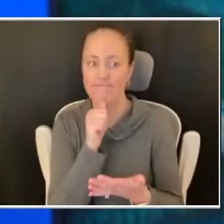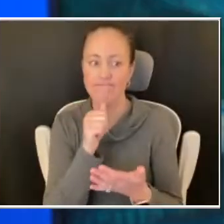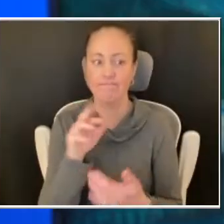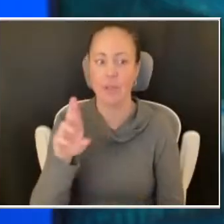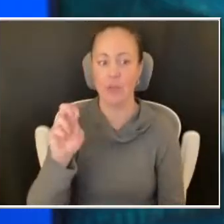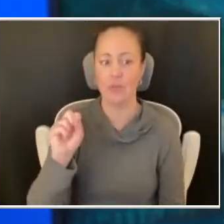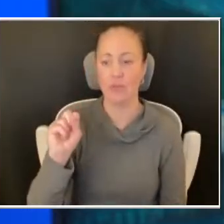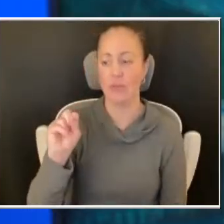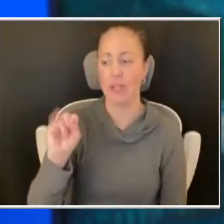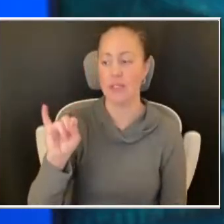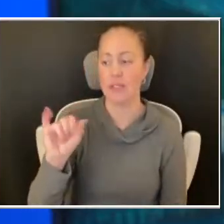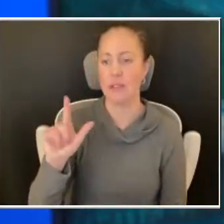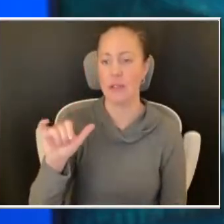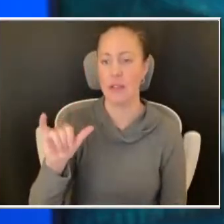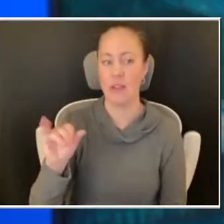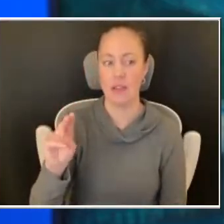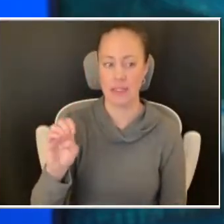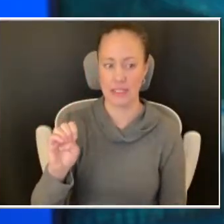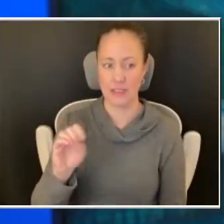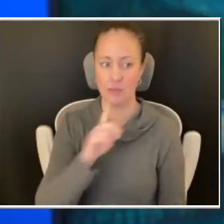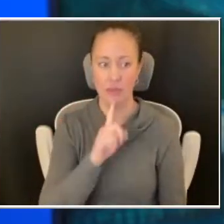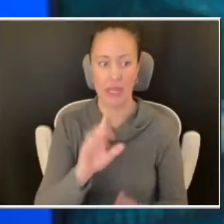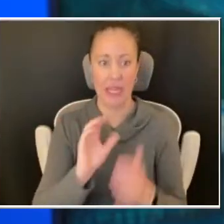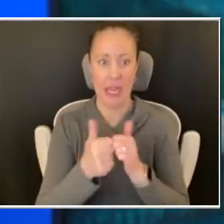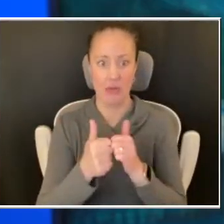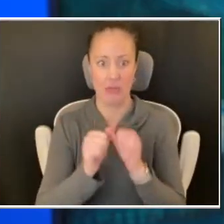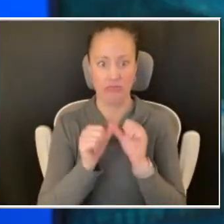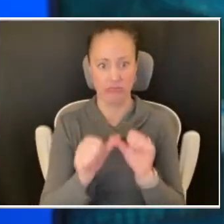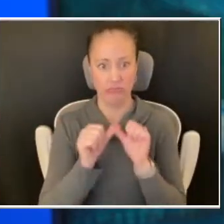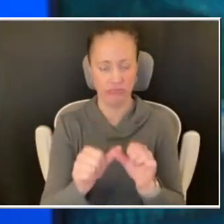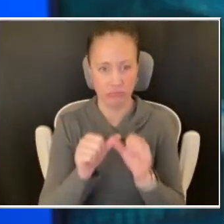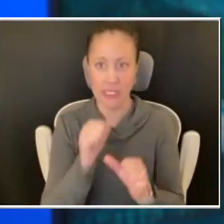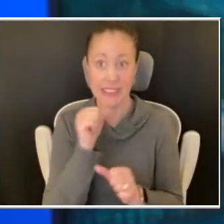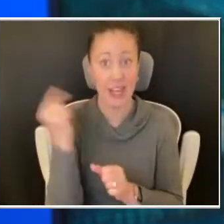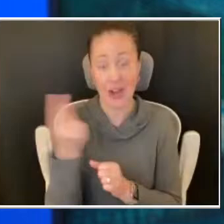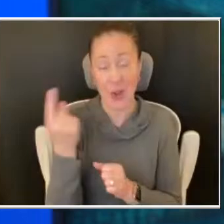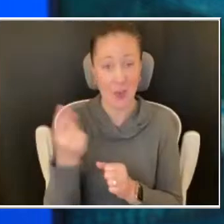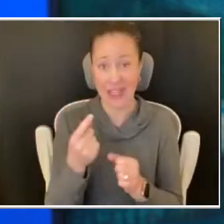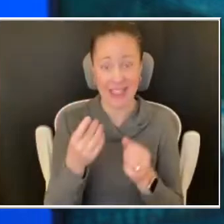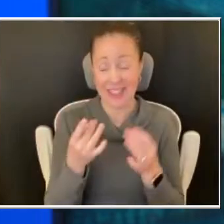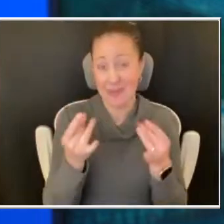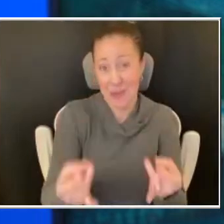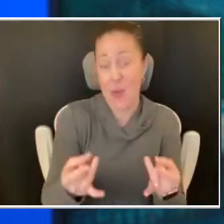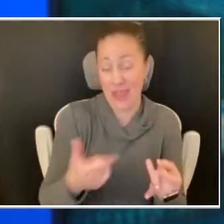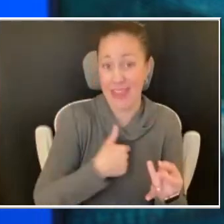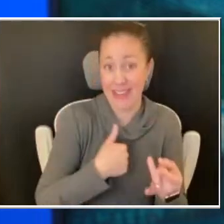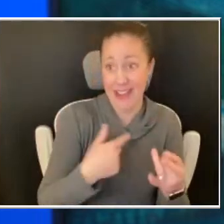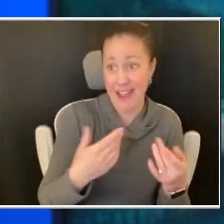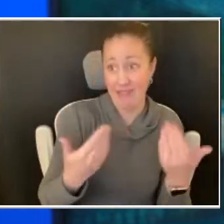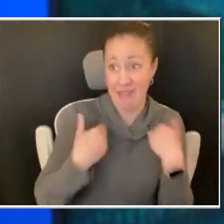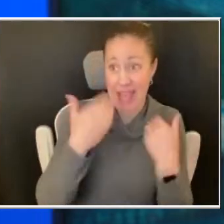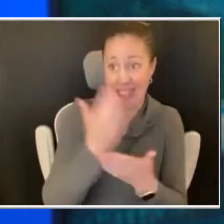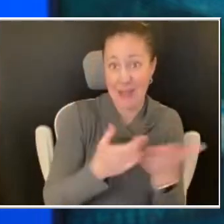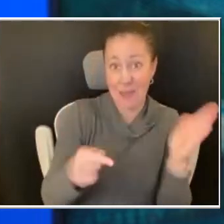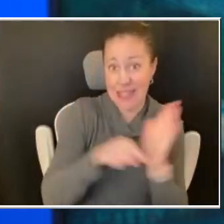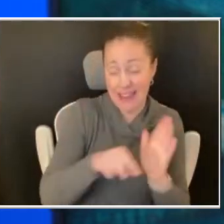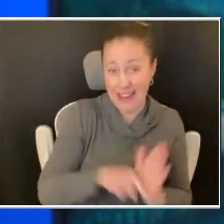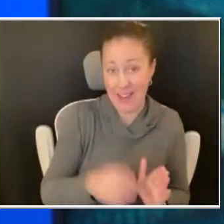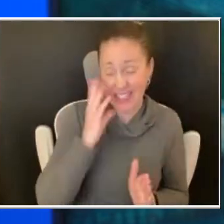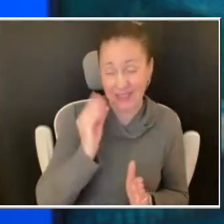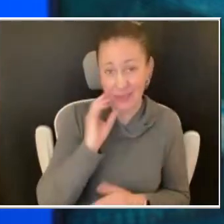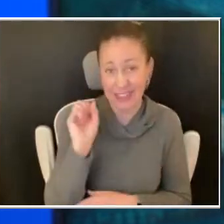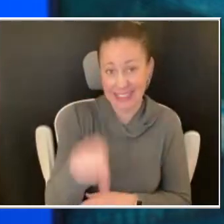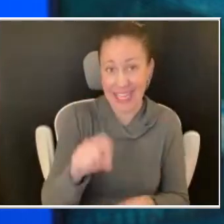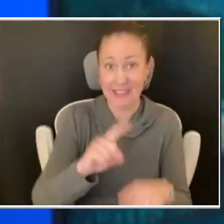push through. It's not always a smooth ride, and so it's definitely taught me how to fight through adversity. But You know, also just as a person, I mean, it's